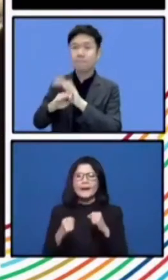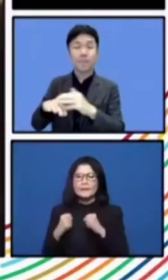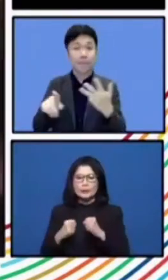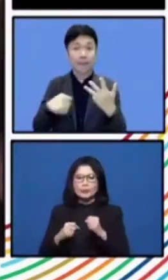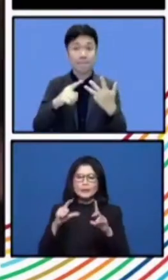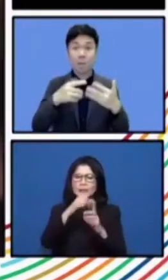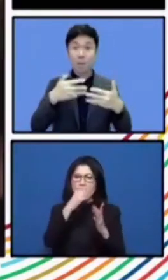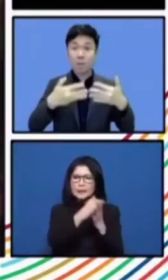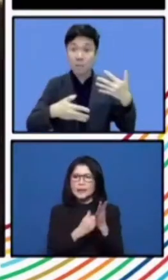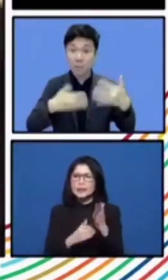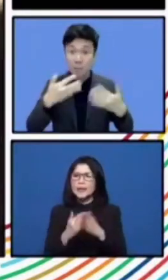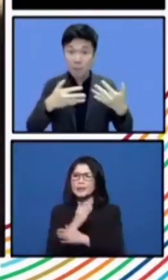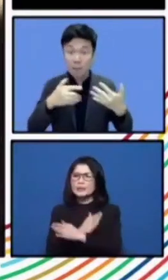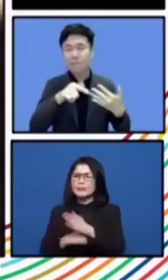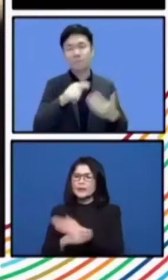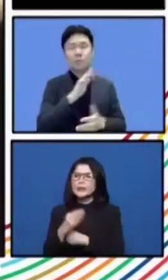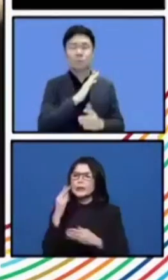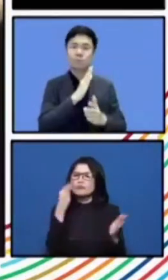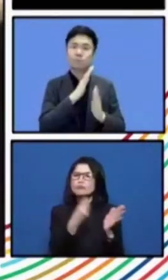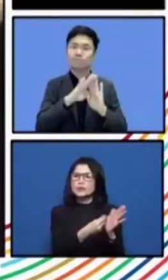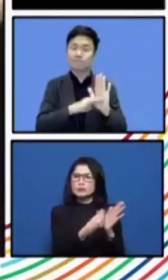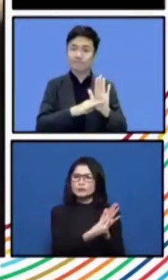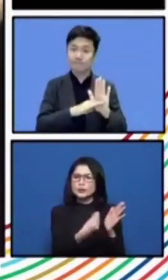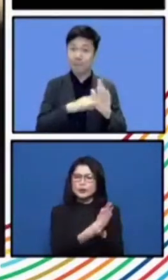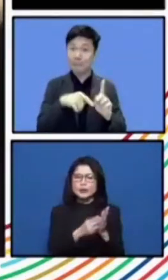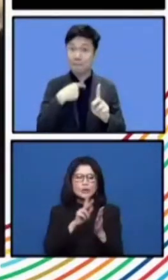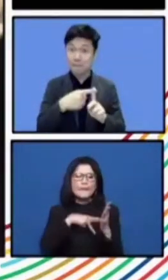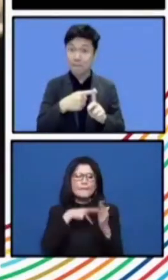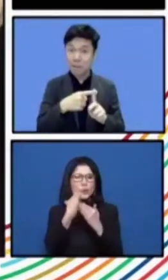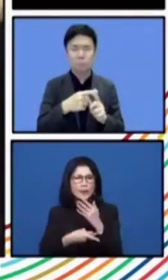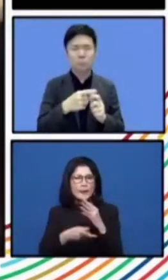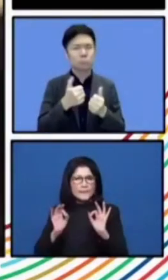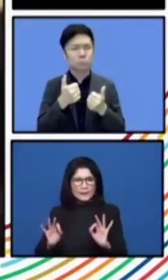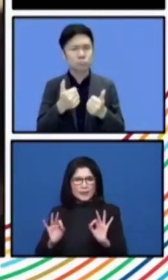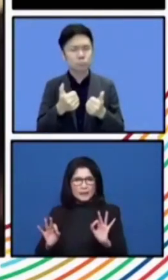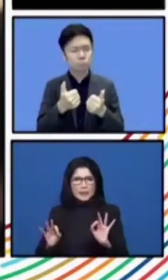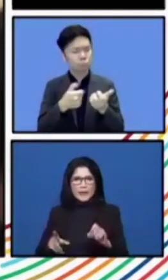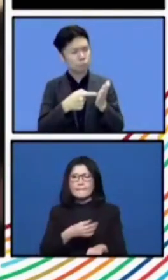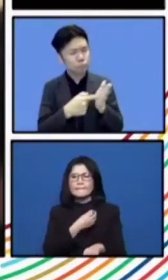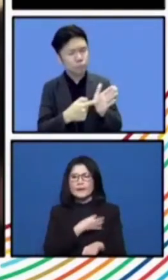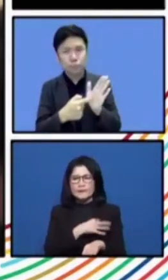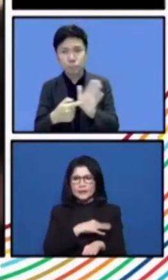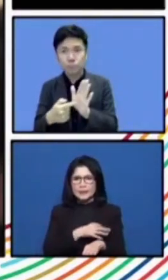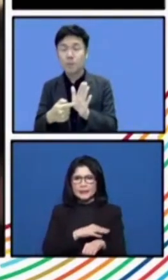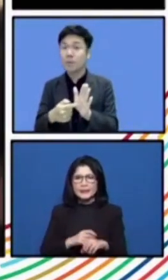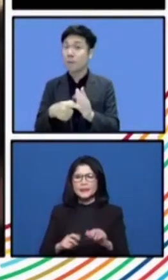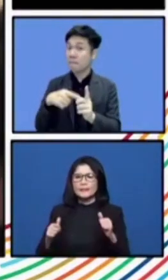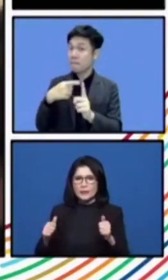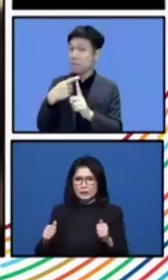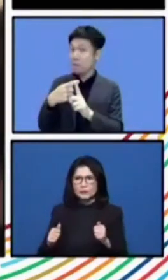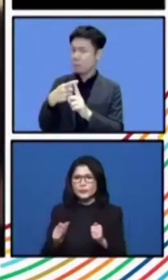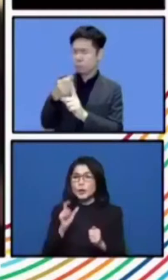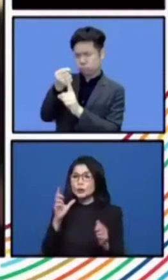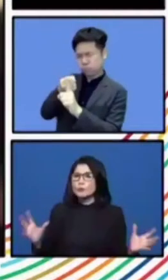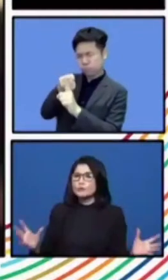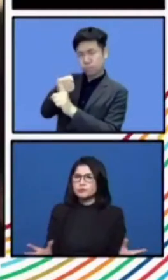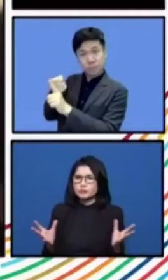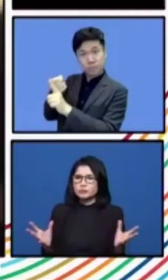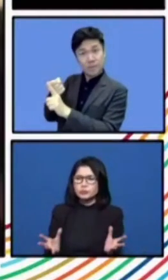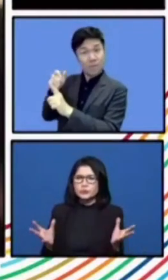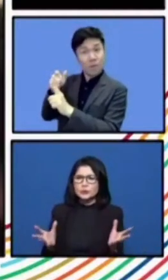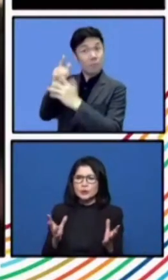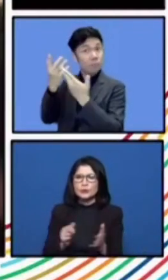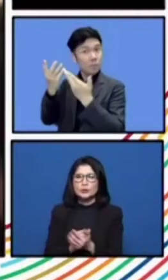programming utilizing best practices and standards championing disability inclusive climate action and